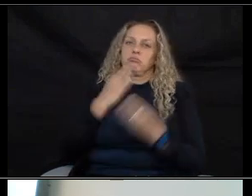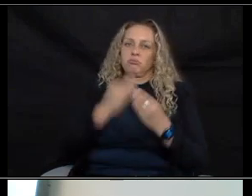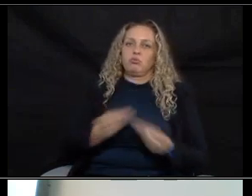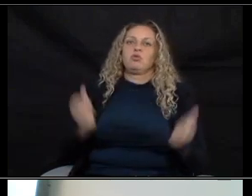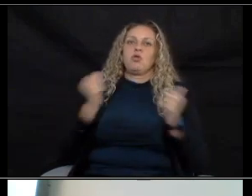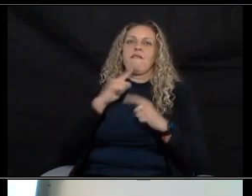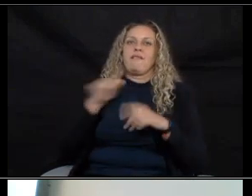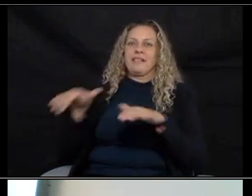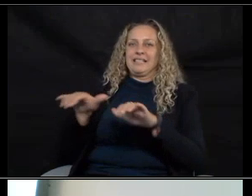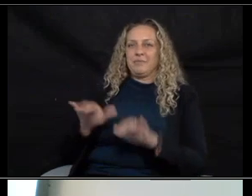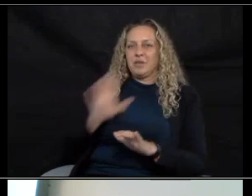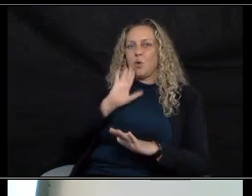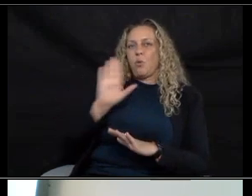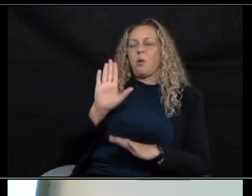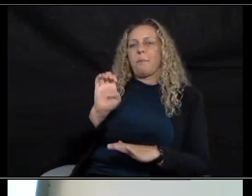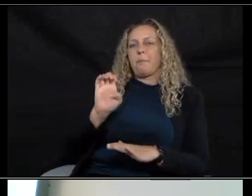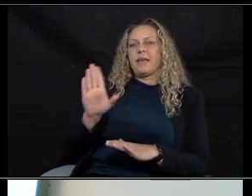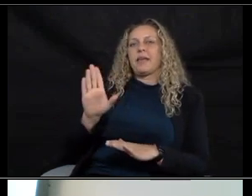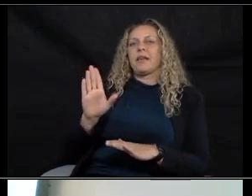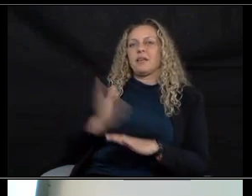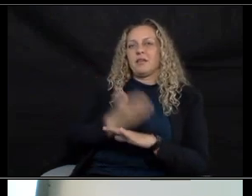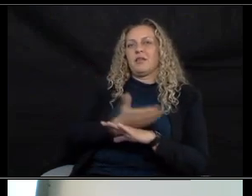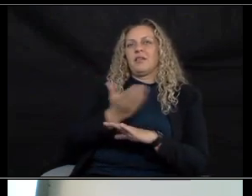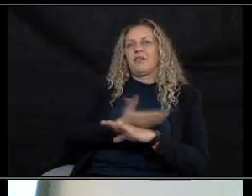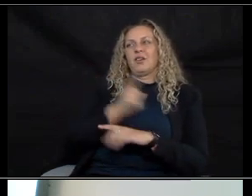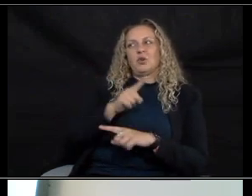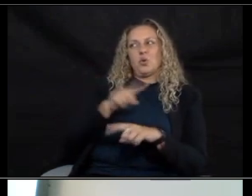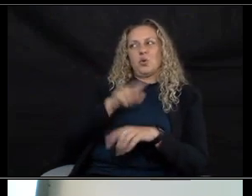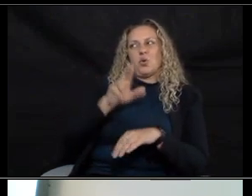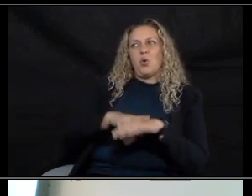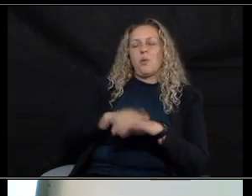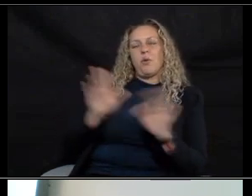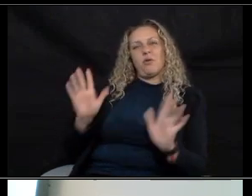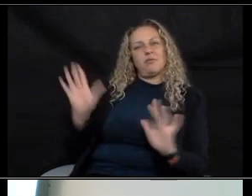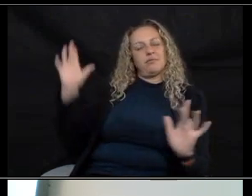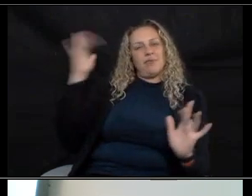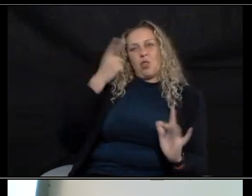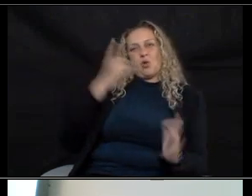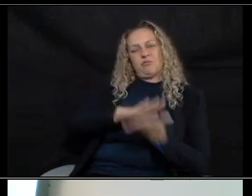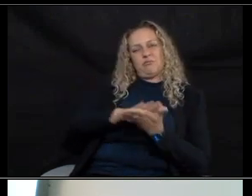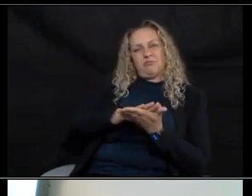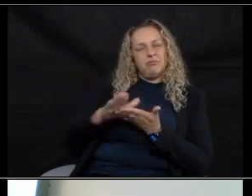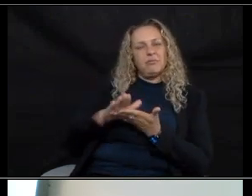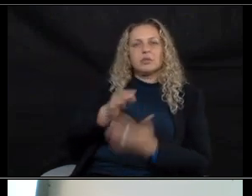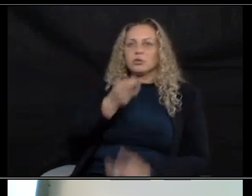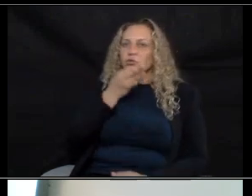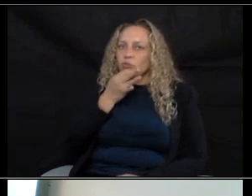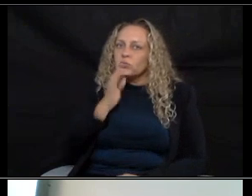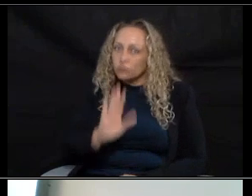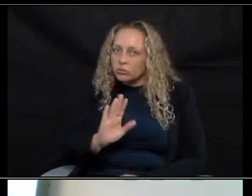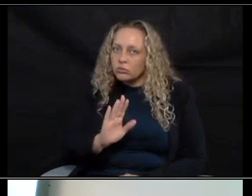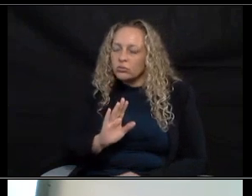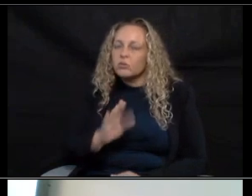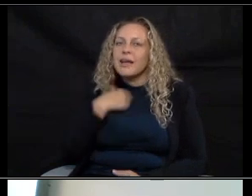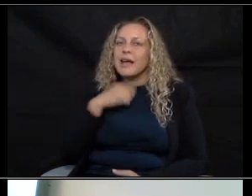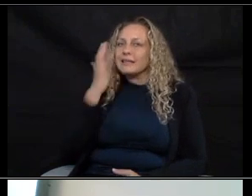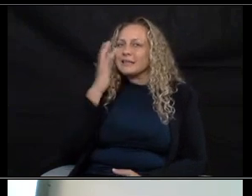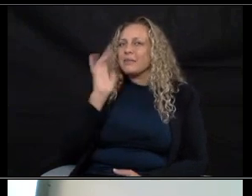the cemetery will be brought back to its normal shining glory very, very soon. And it seems